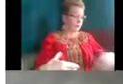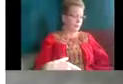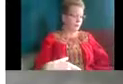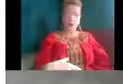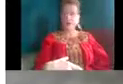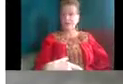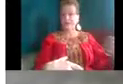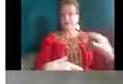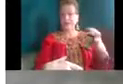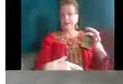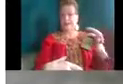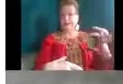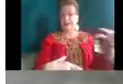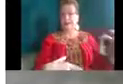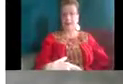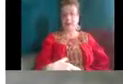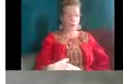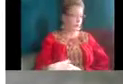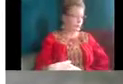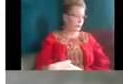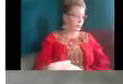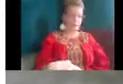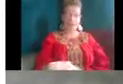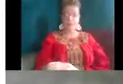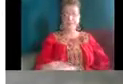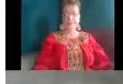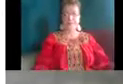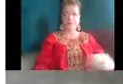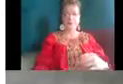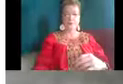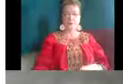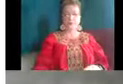so you can physically see somebody through a doorbell